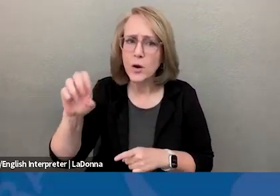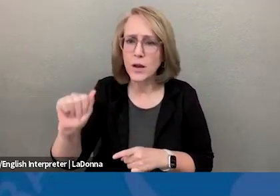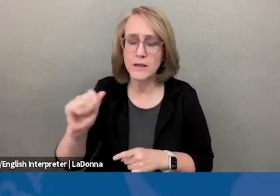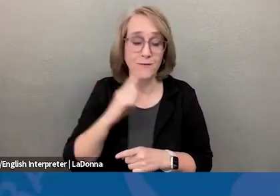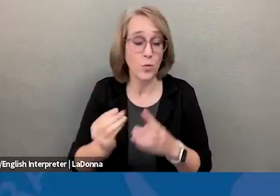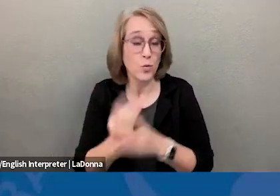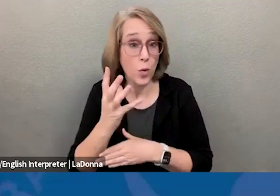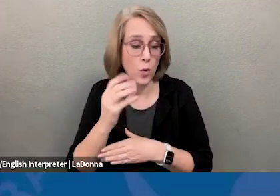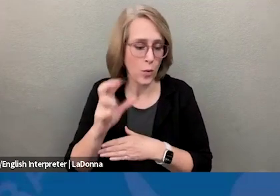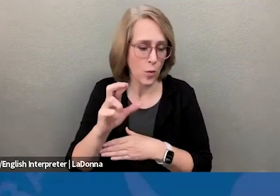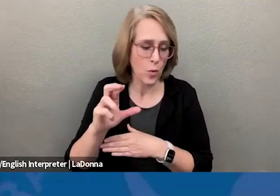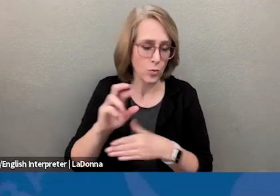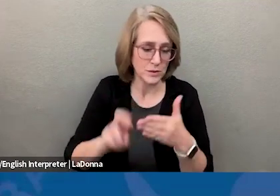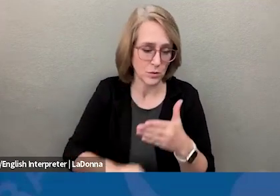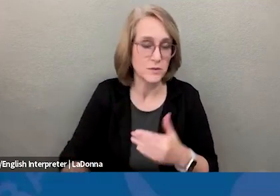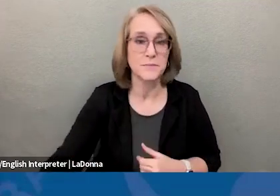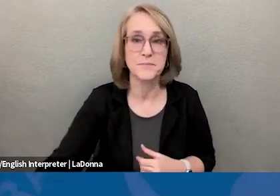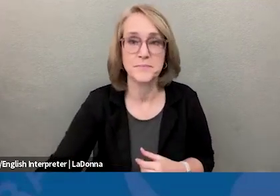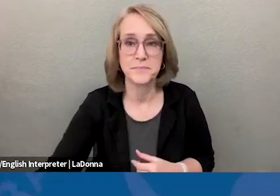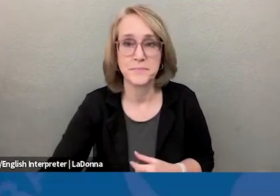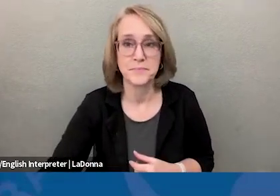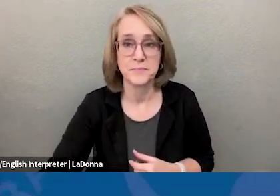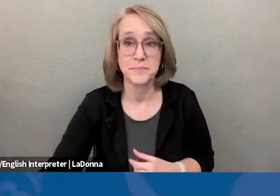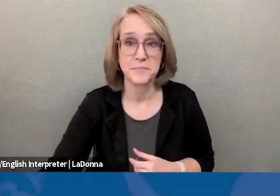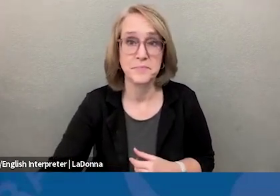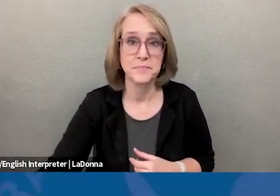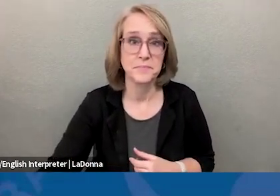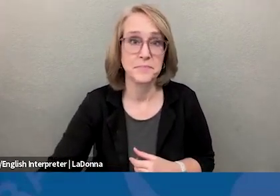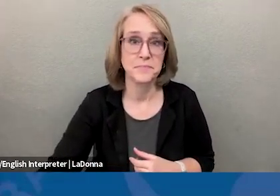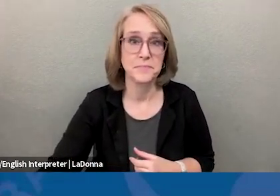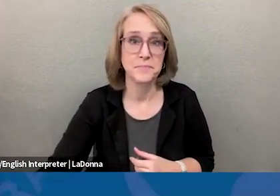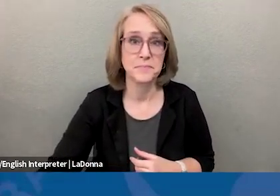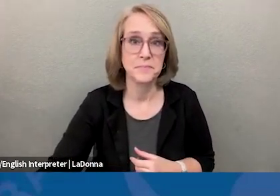we started to hear a little bit of that in the reflections on the strategy.